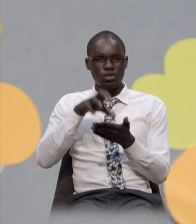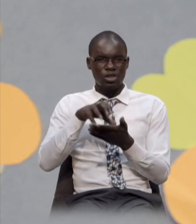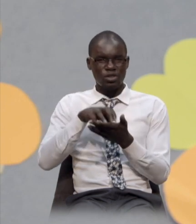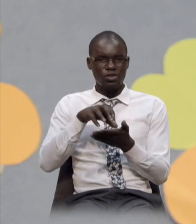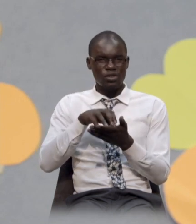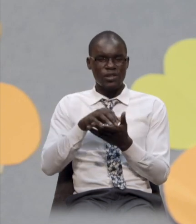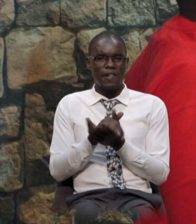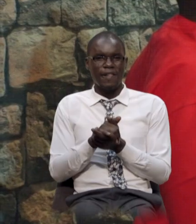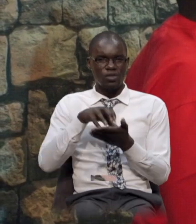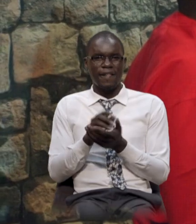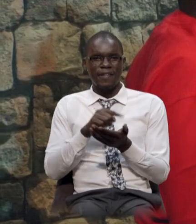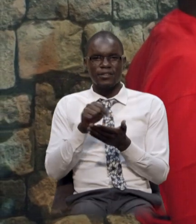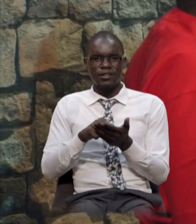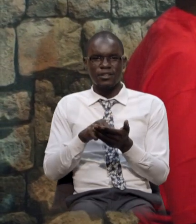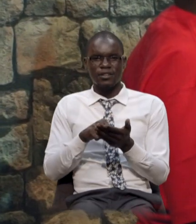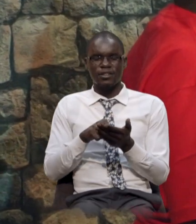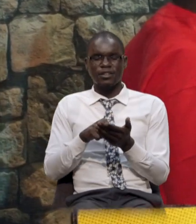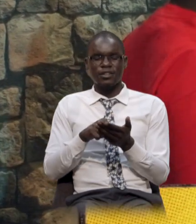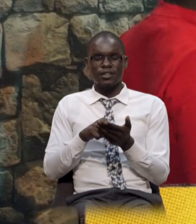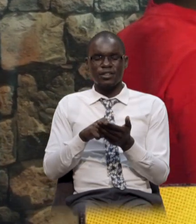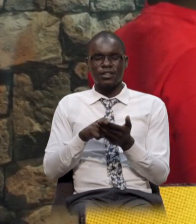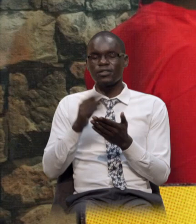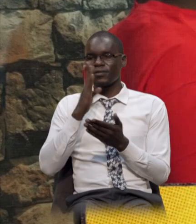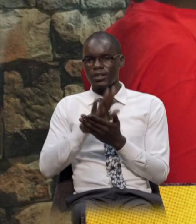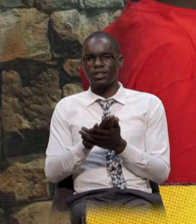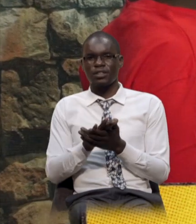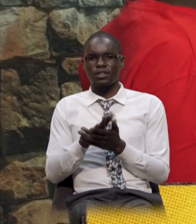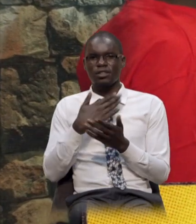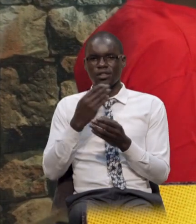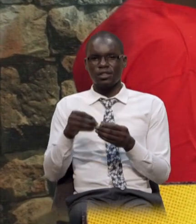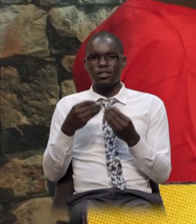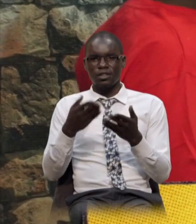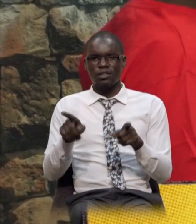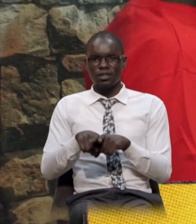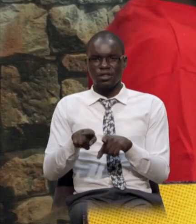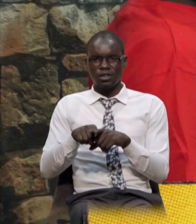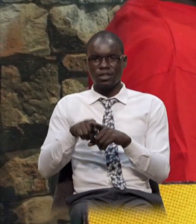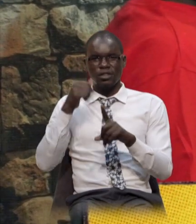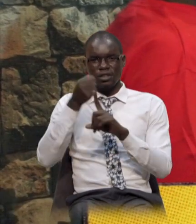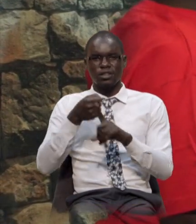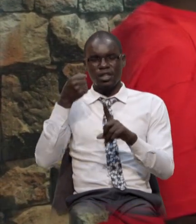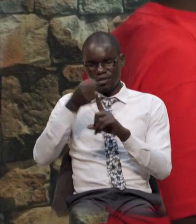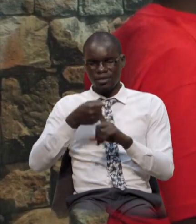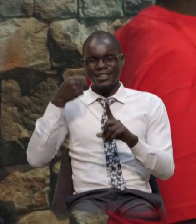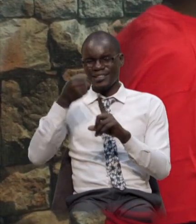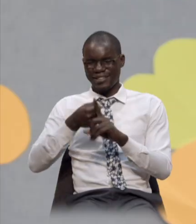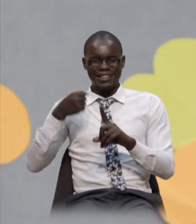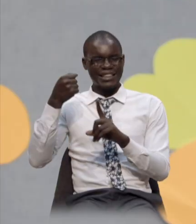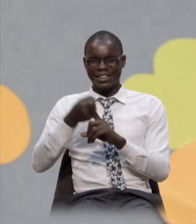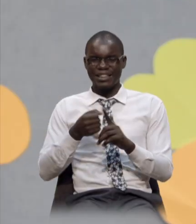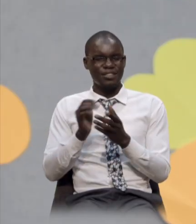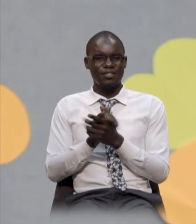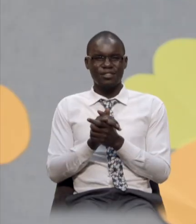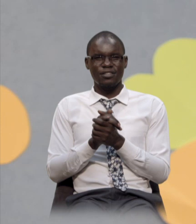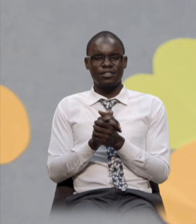Aha, this group is done. Aha. Let's give chance to these ones as they struggle through. You know, kids, they are struggling to get the